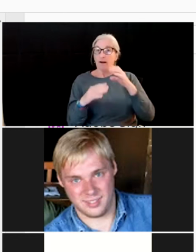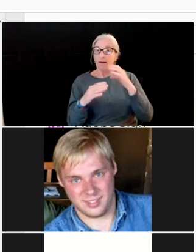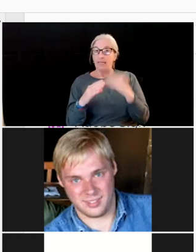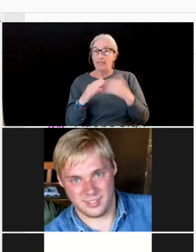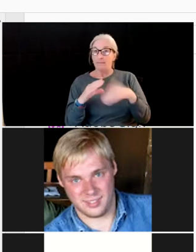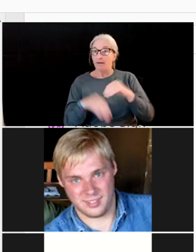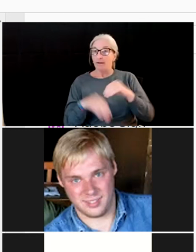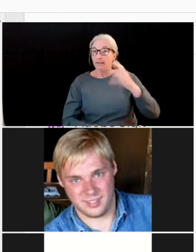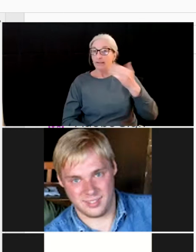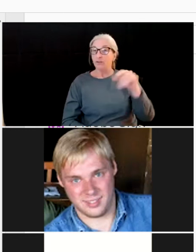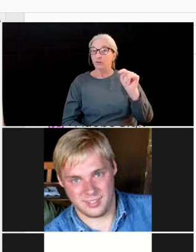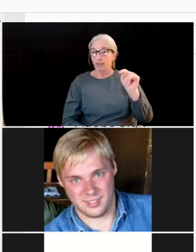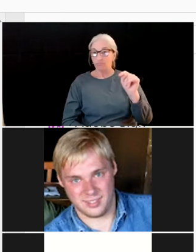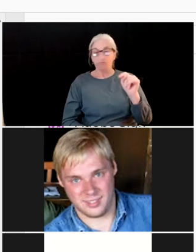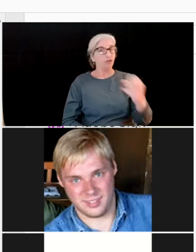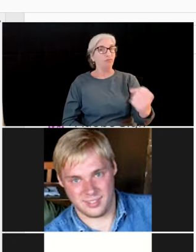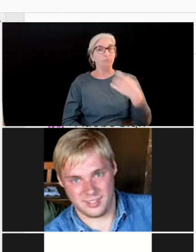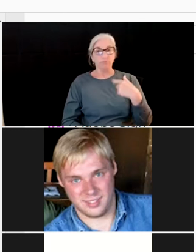and